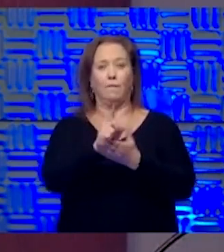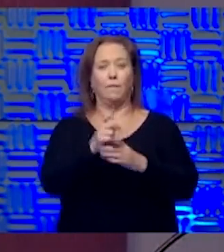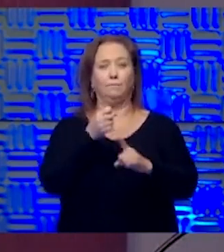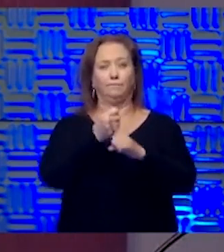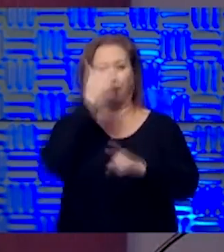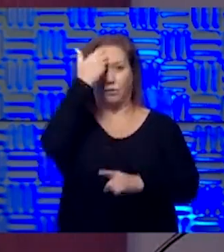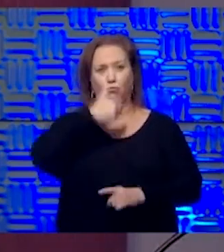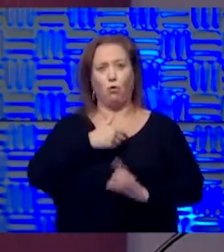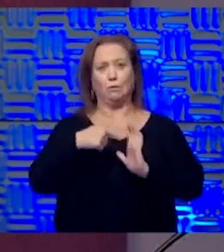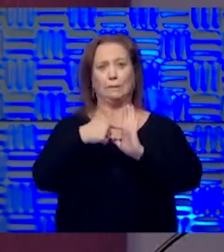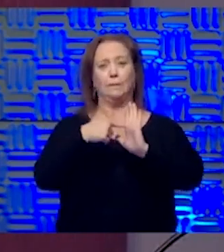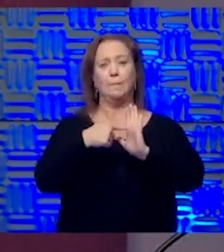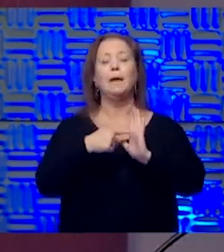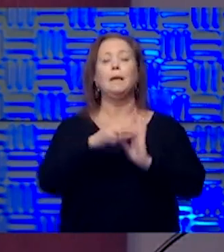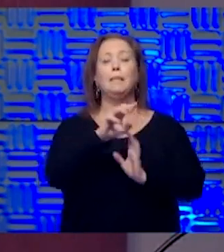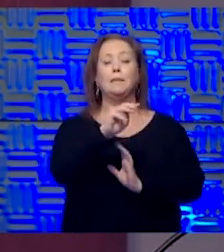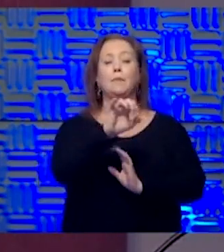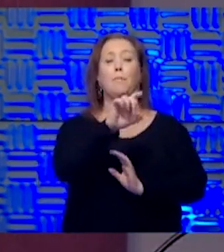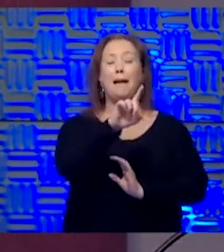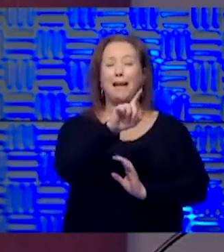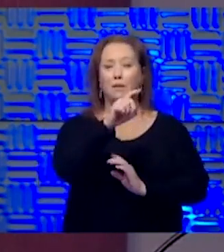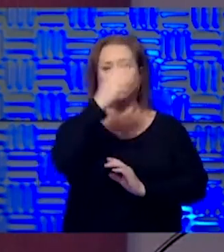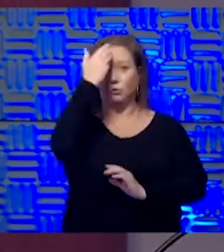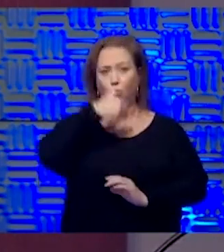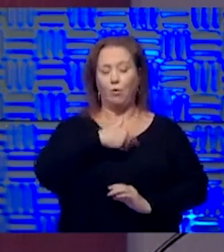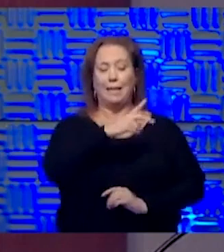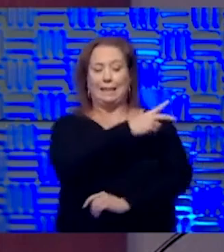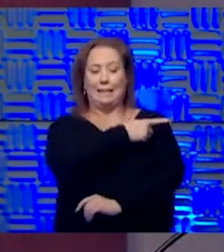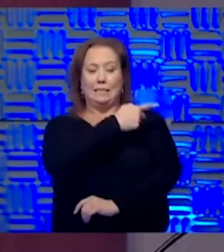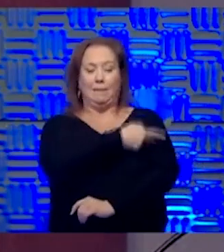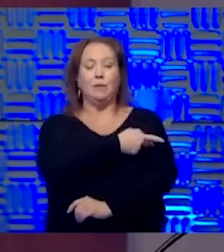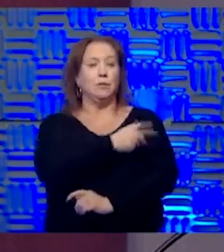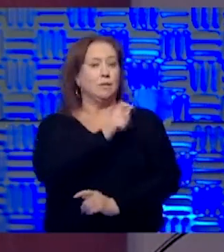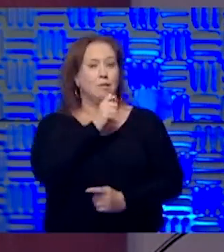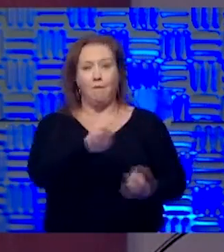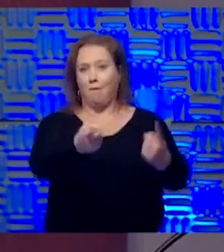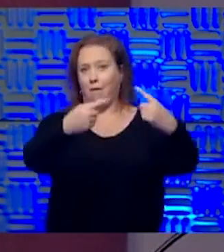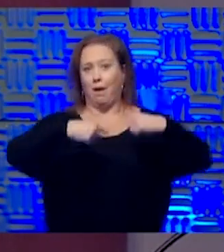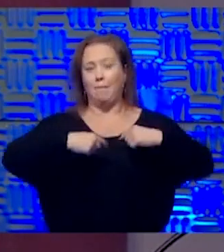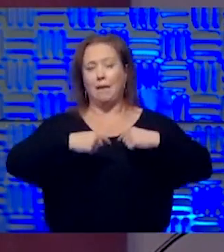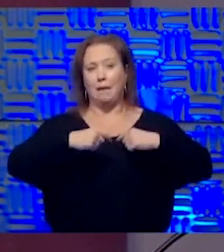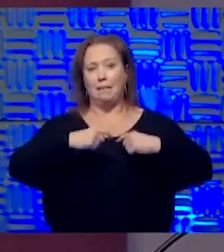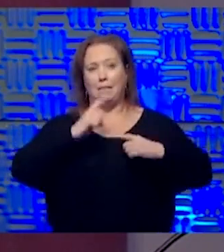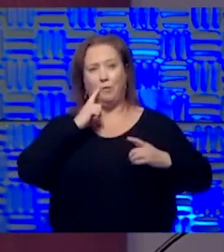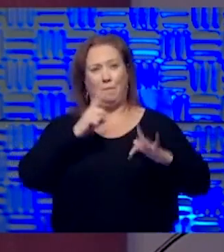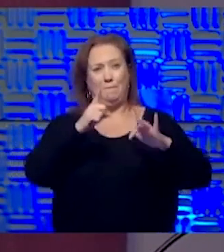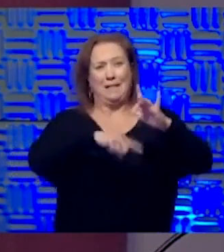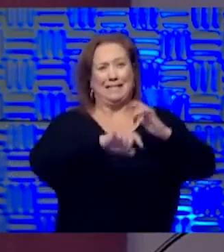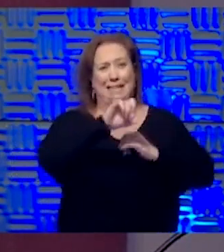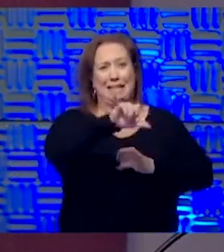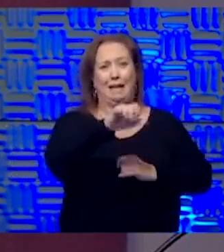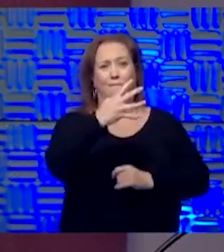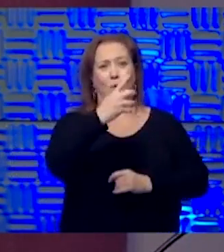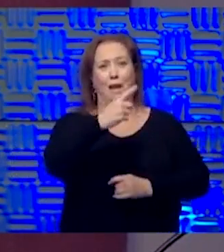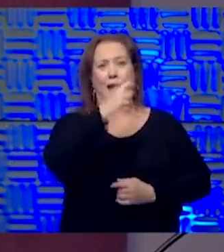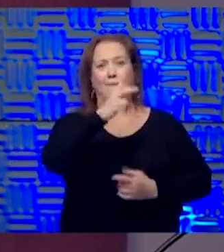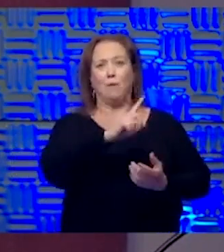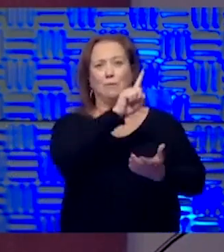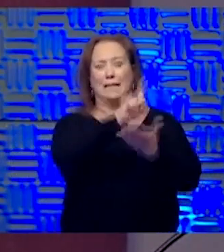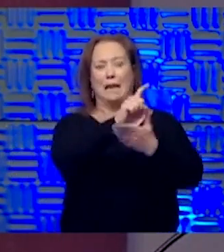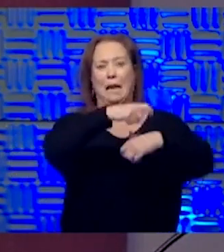effective for mild to moderate stroke. So that's the treatment that these patients that aren't coming to the hospital are missing. The second intervention